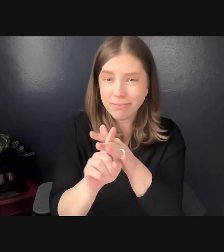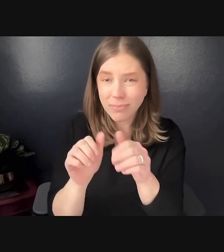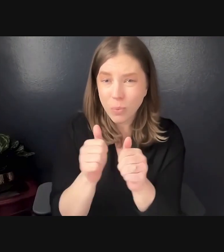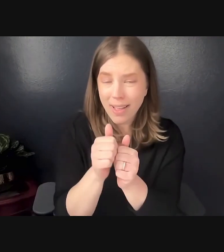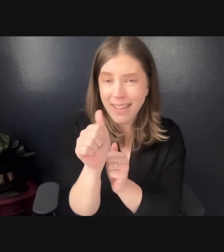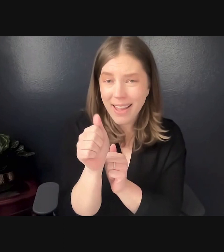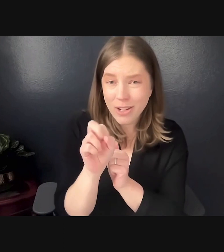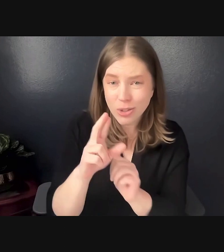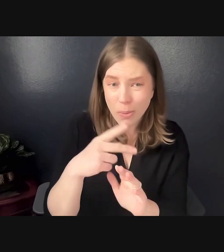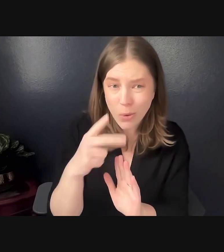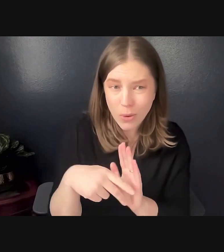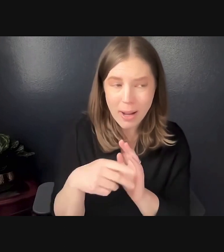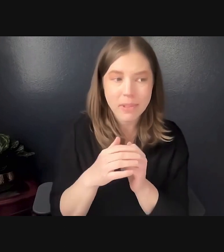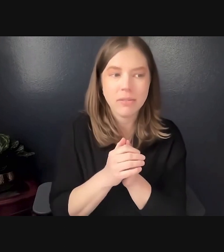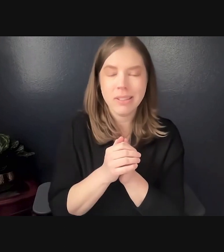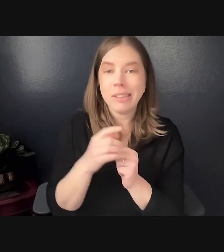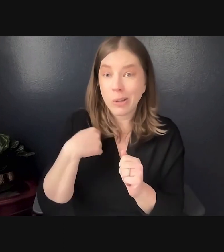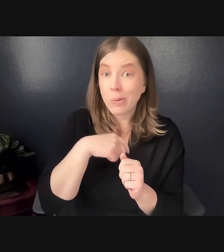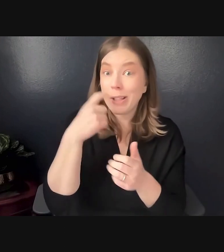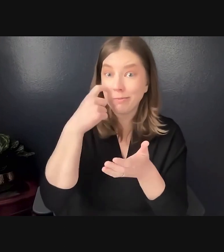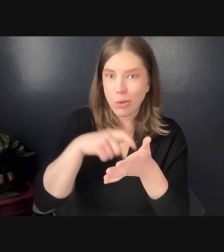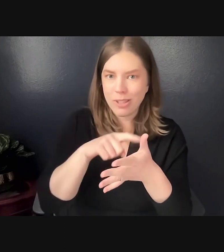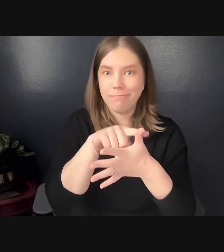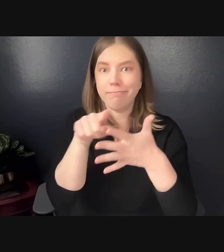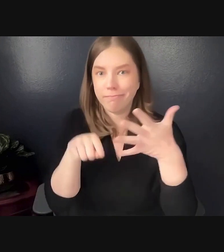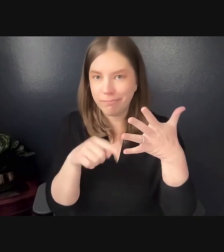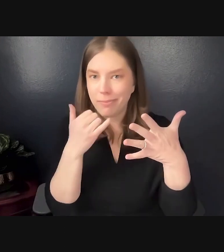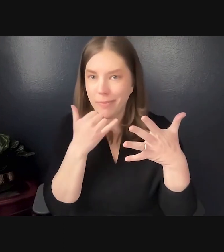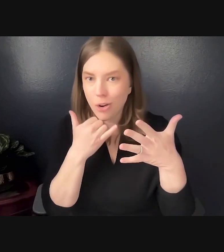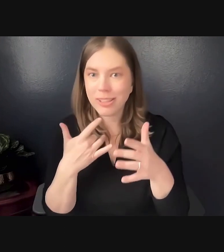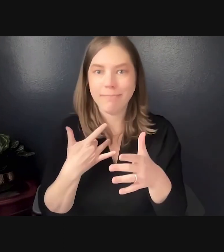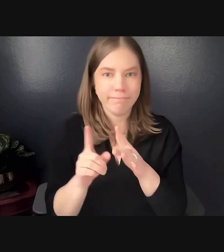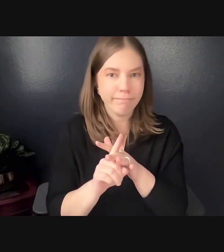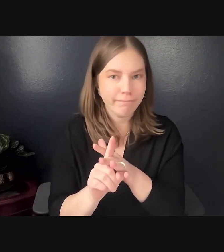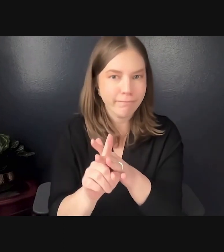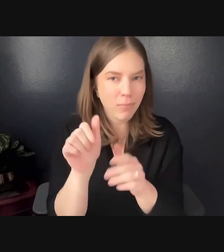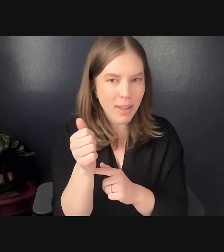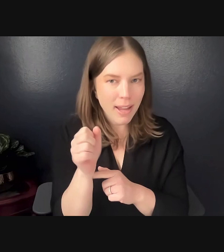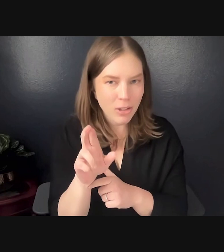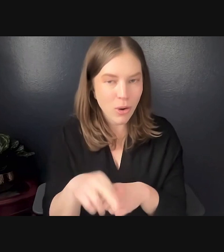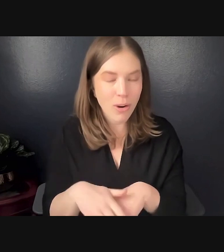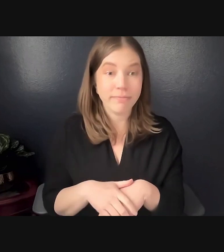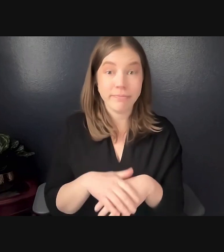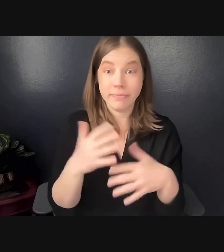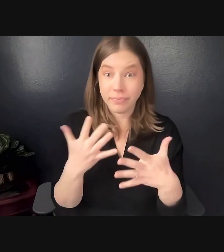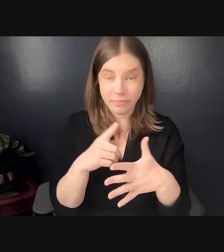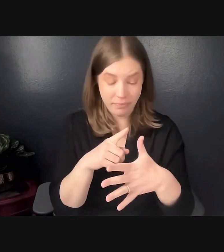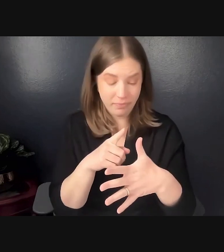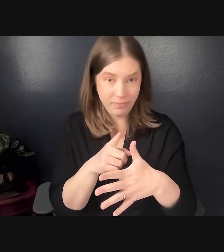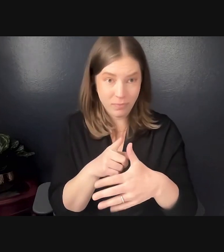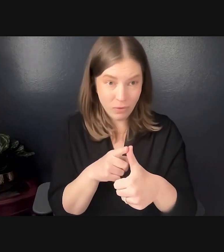we looked at some common errors that are found with automatic speech recognition programs, and these are 5 of